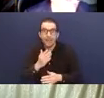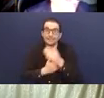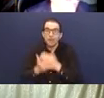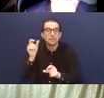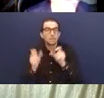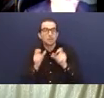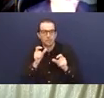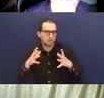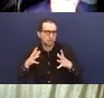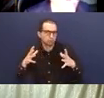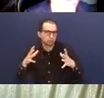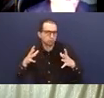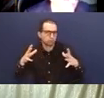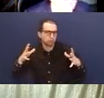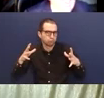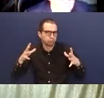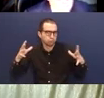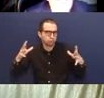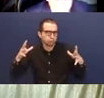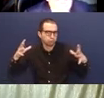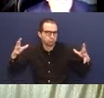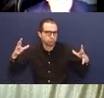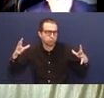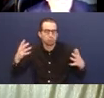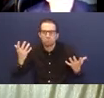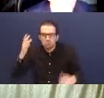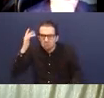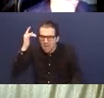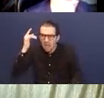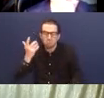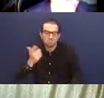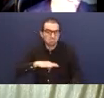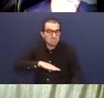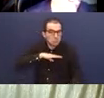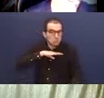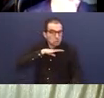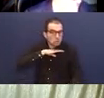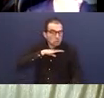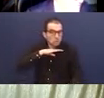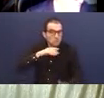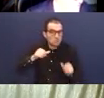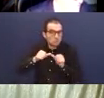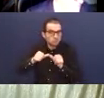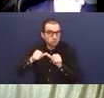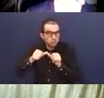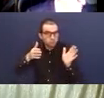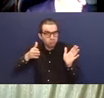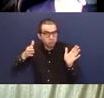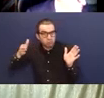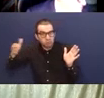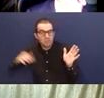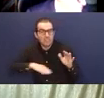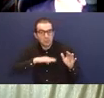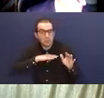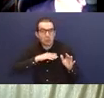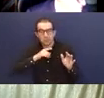populations, and a global increase in chronic health conditions. 2/3 of all the years